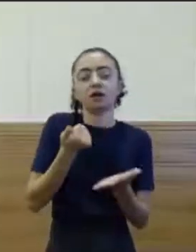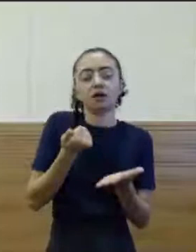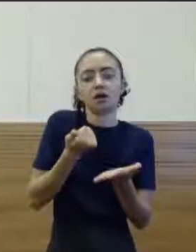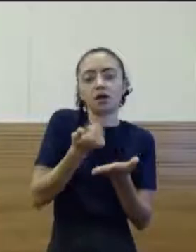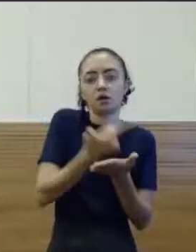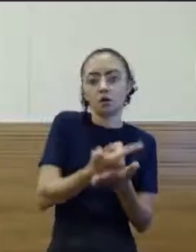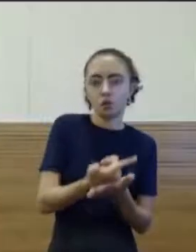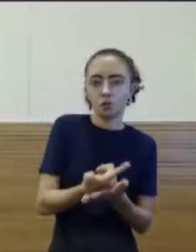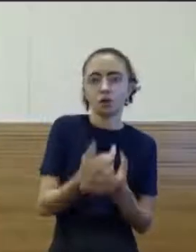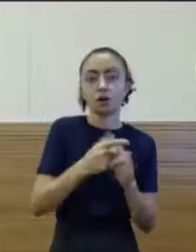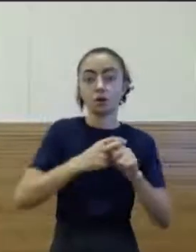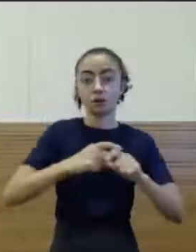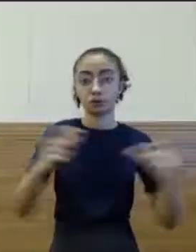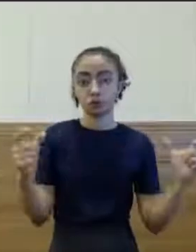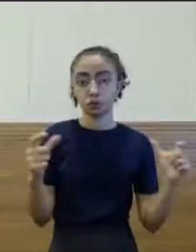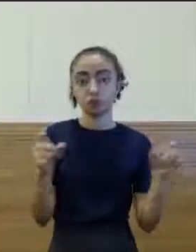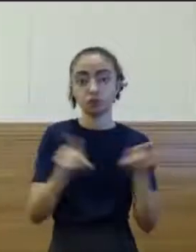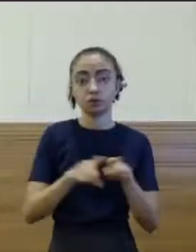This has doubled,